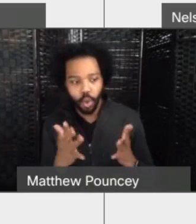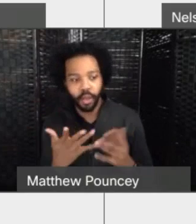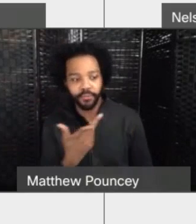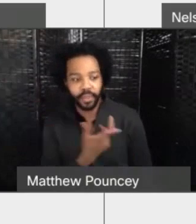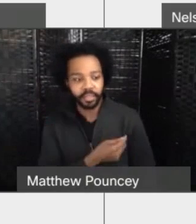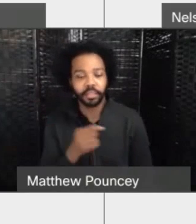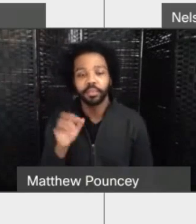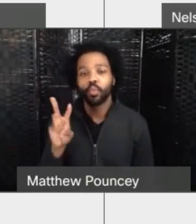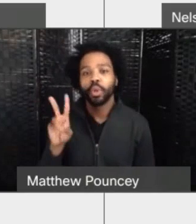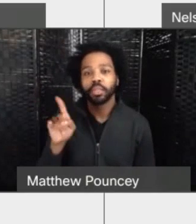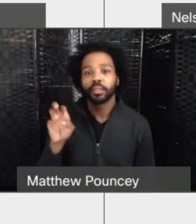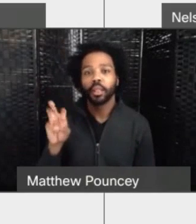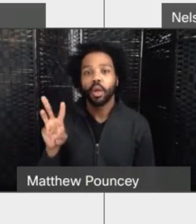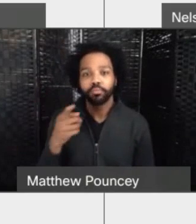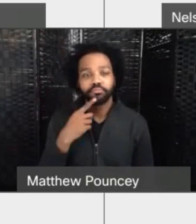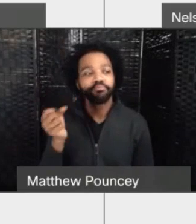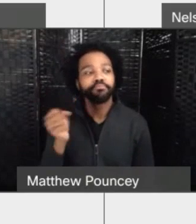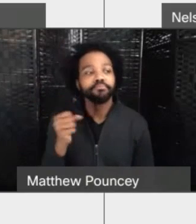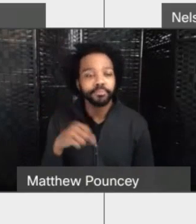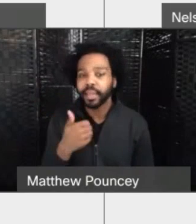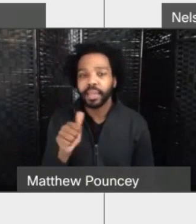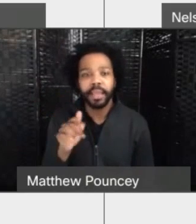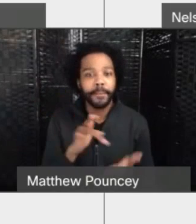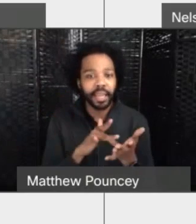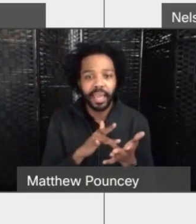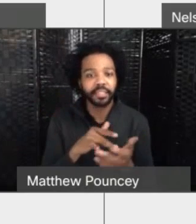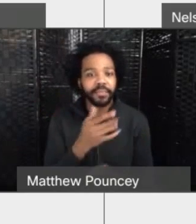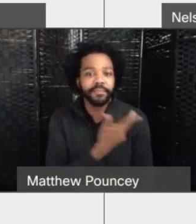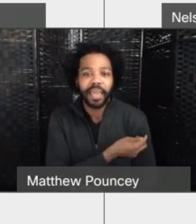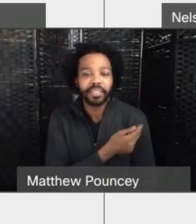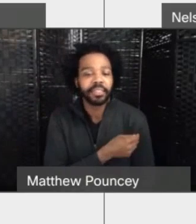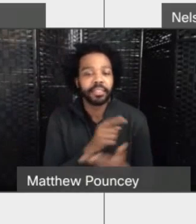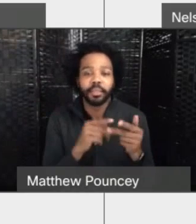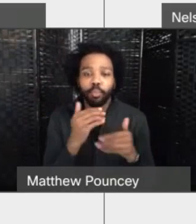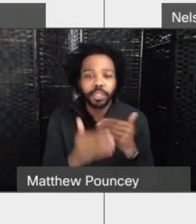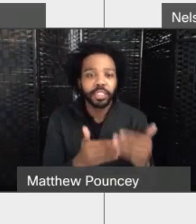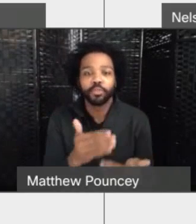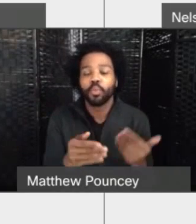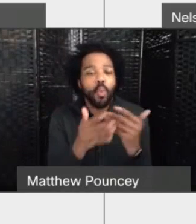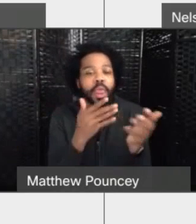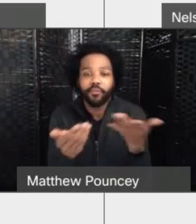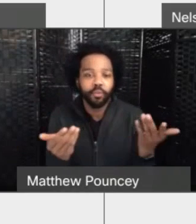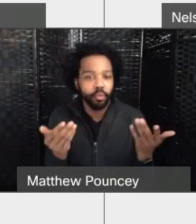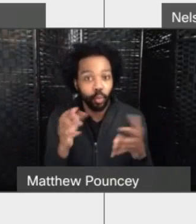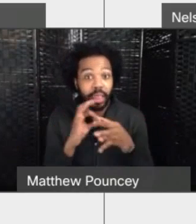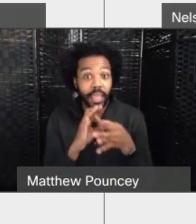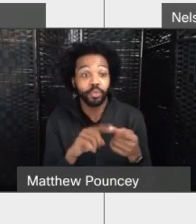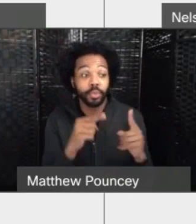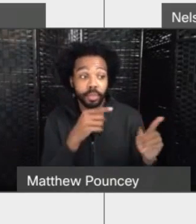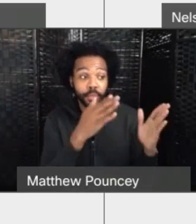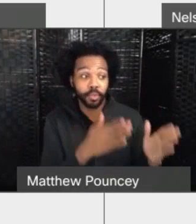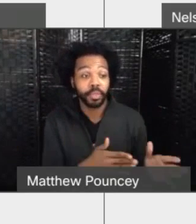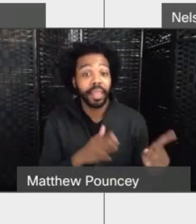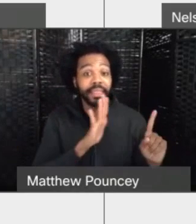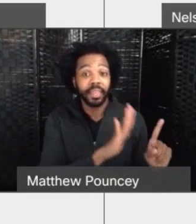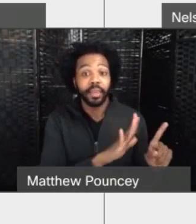medication or vaccine or any procedure that a person or the person's guardian deems